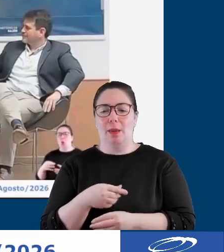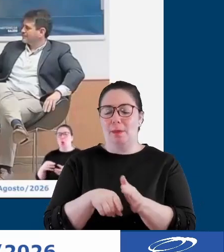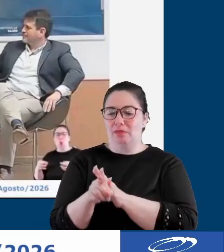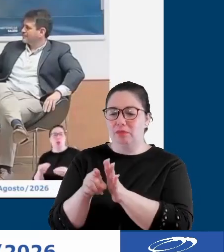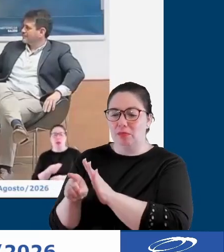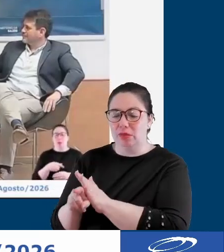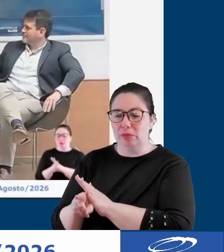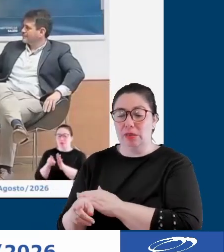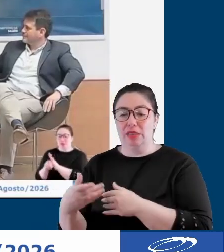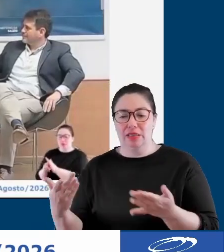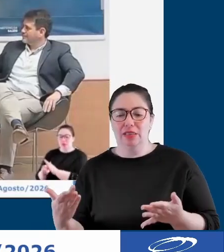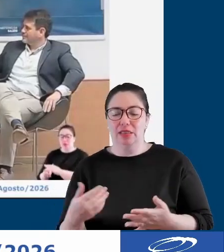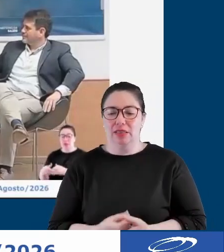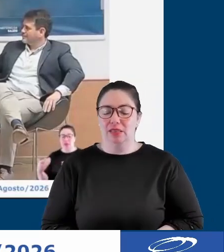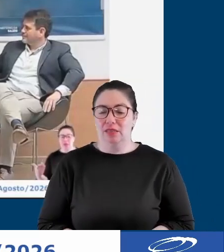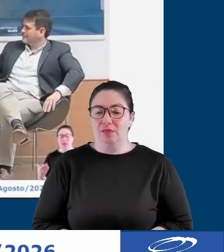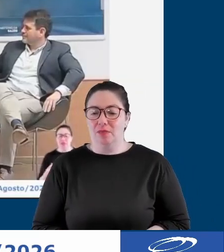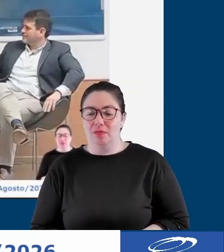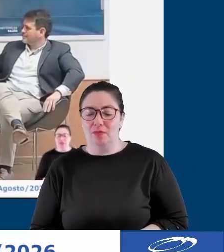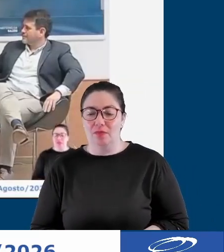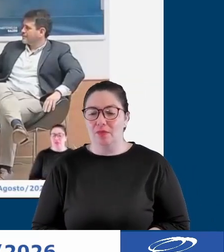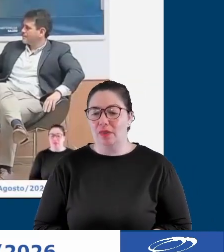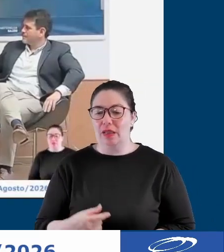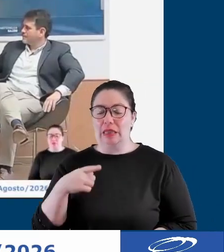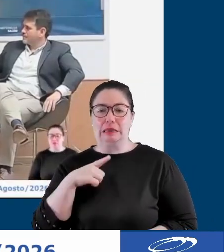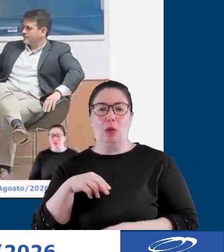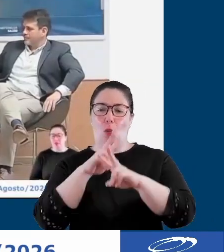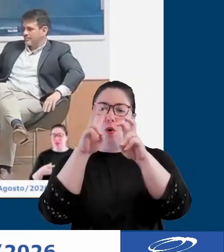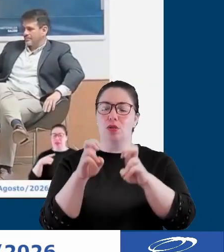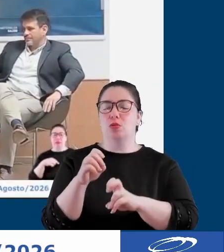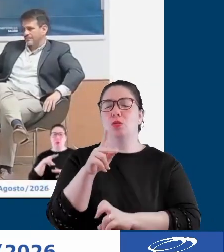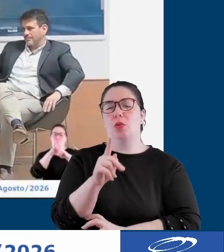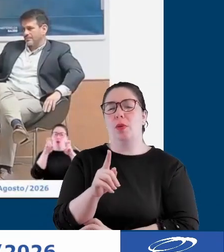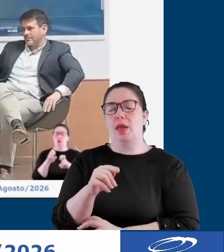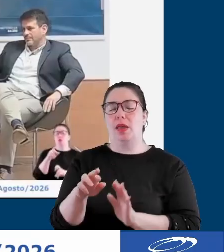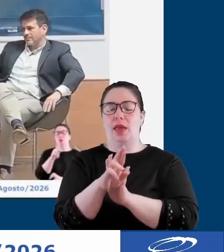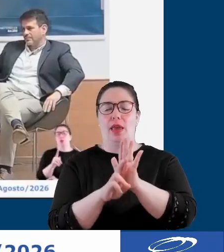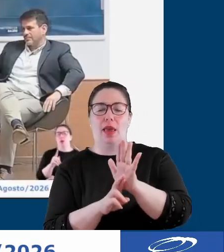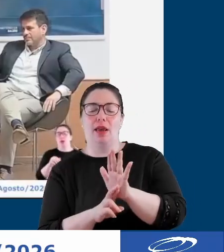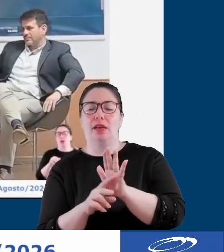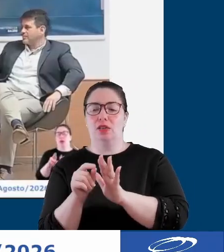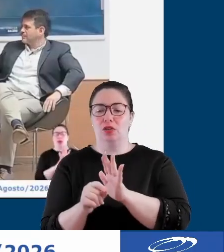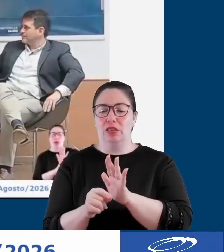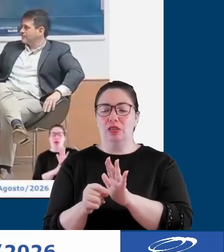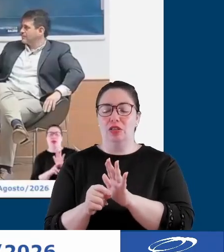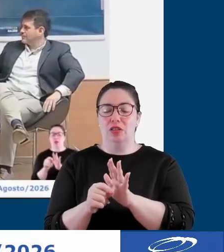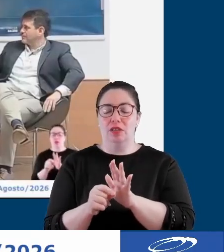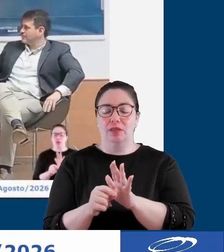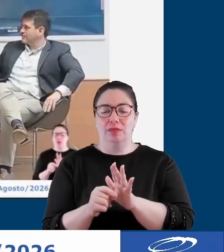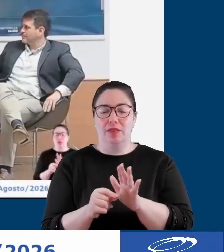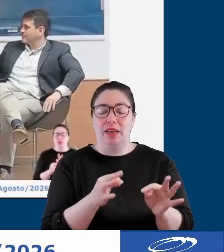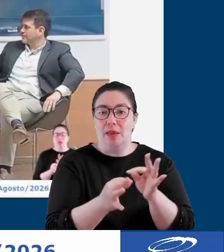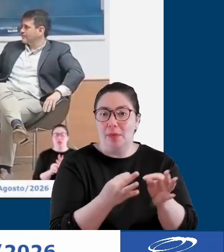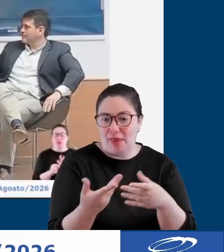little bit about prophylaxis in neuroscoliosis patients. And thank you for your presentation. I hope we have